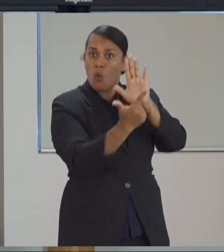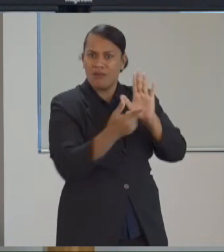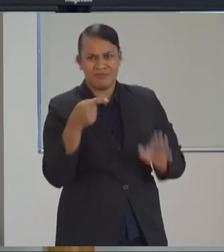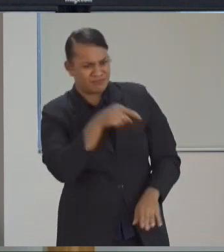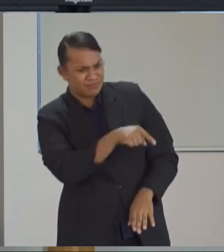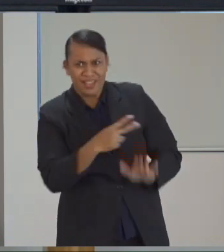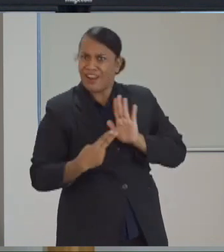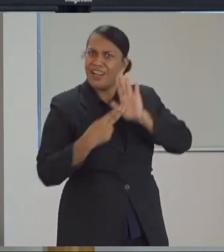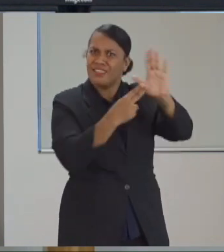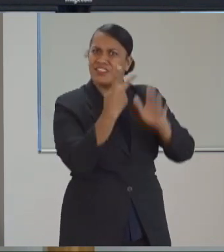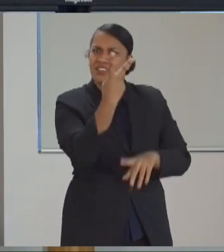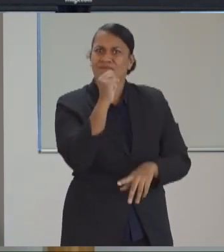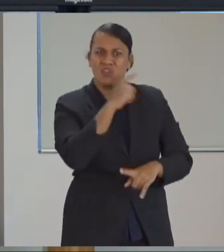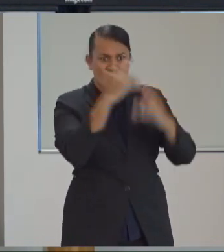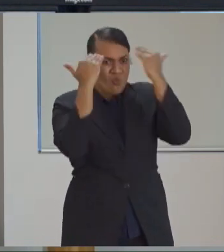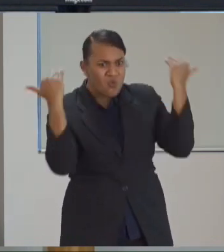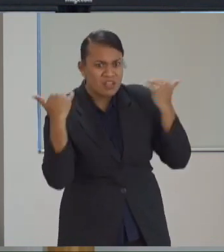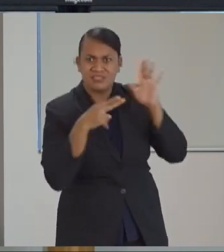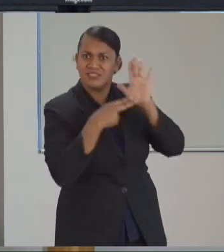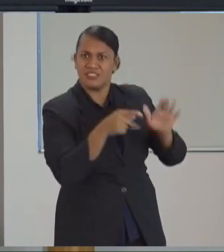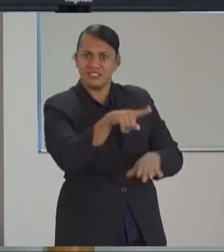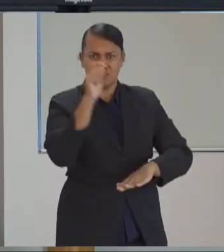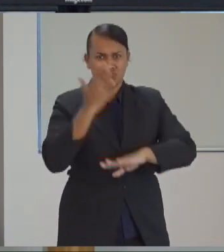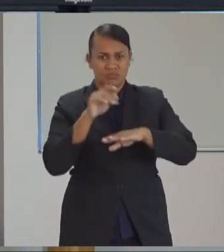by the magistrate in Nadi in no way